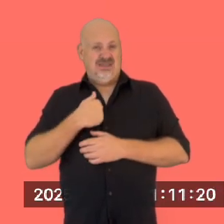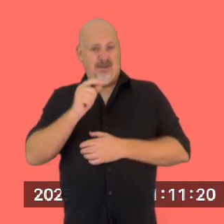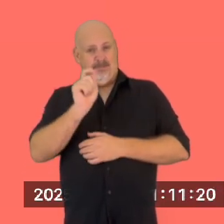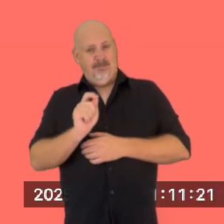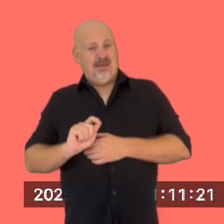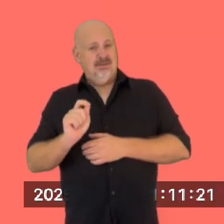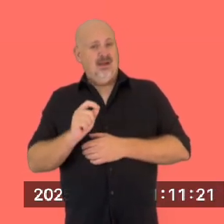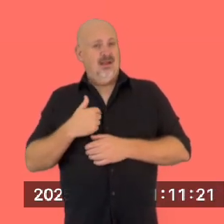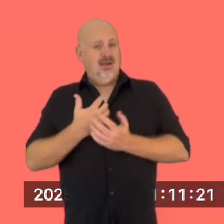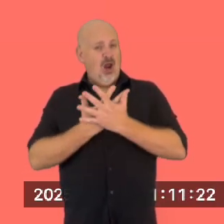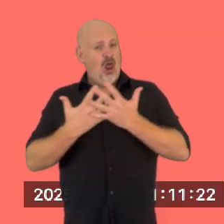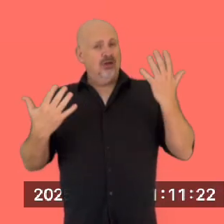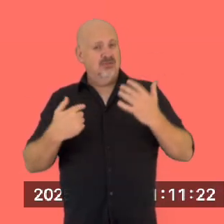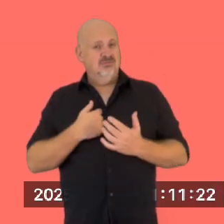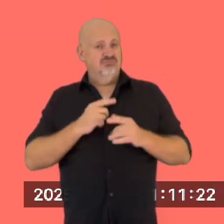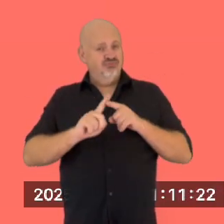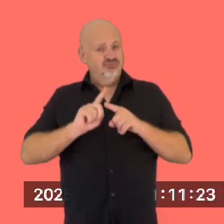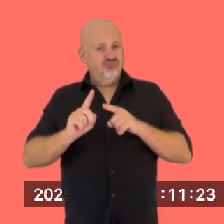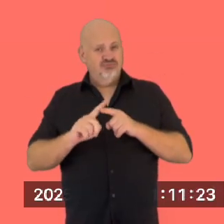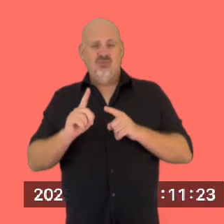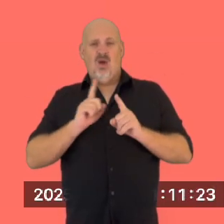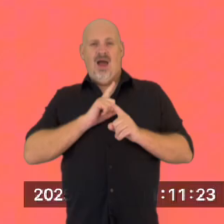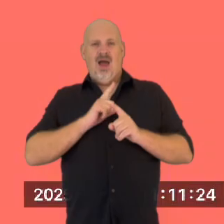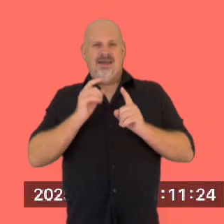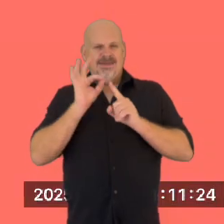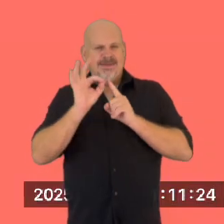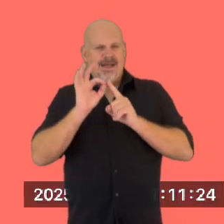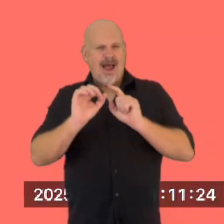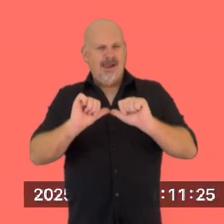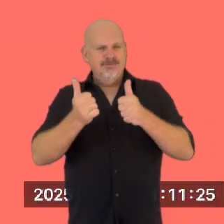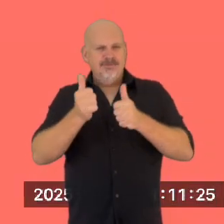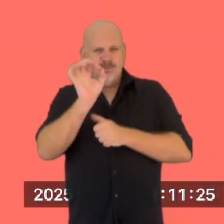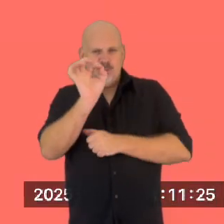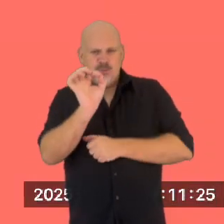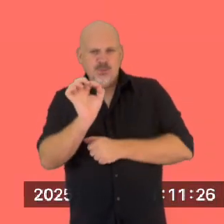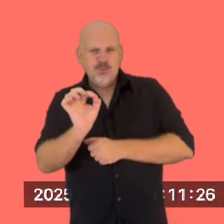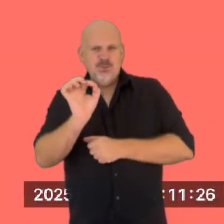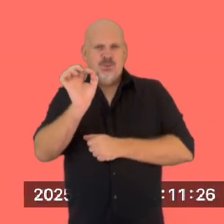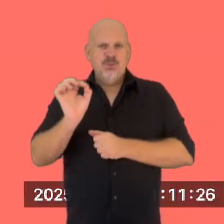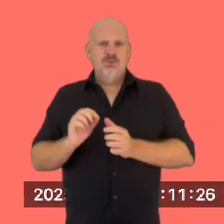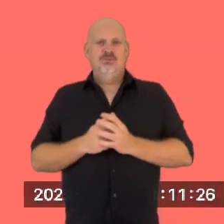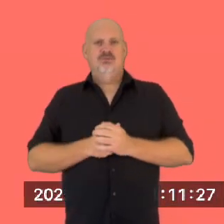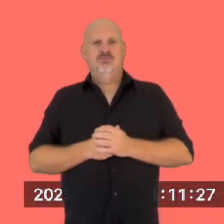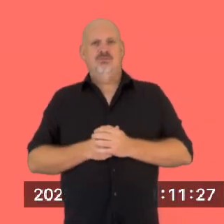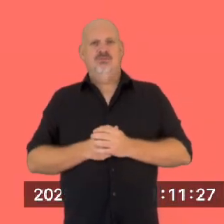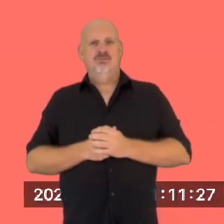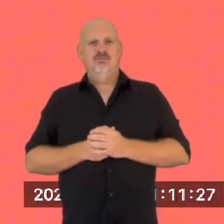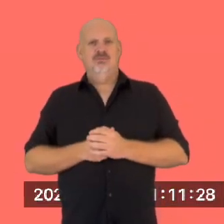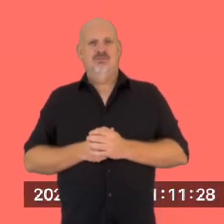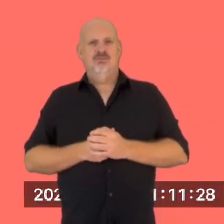Pencil's great. I do a whole host of work with pencil, and it gives a finer detail,